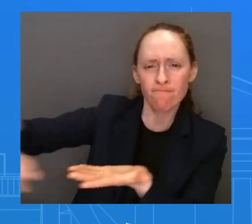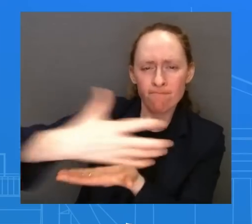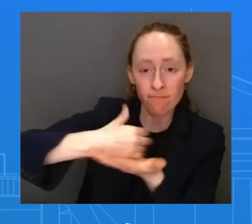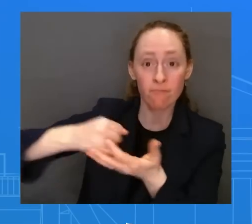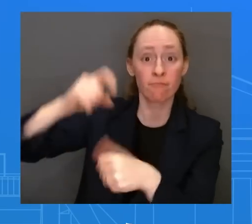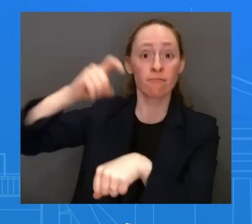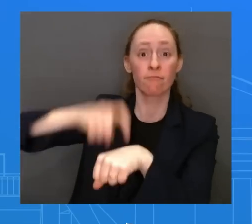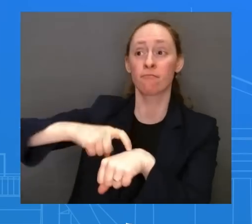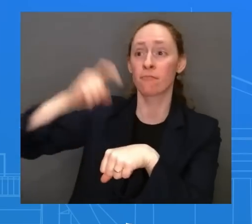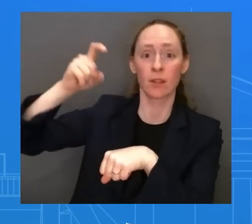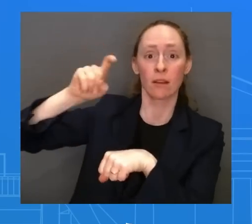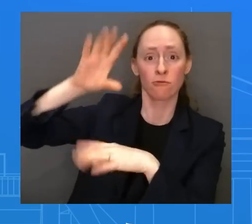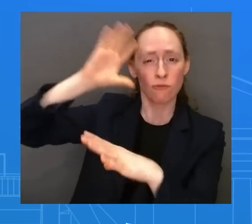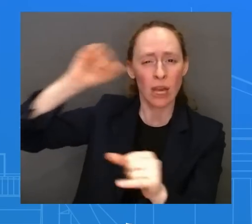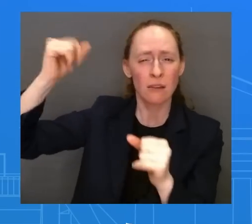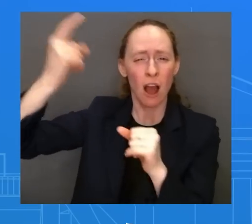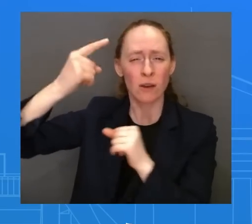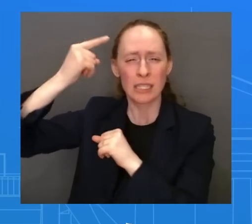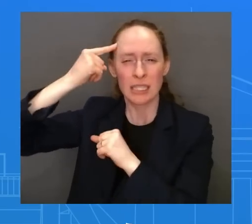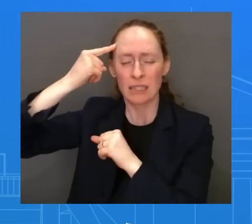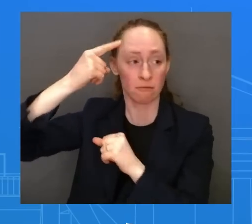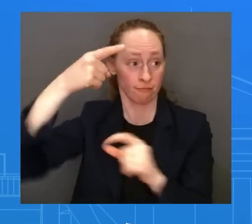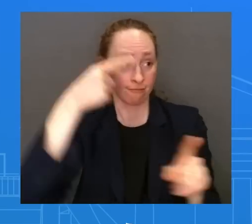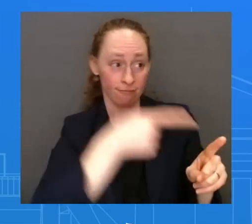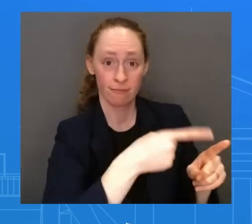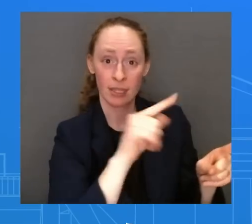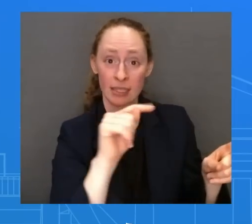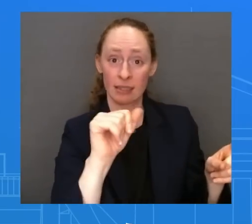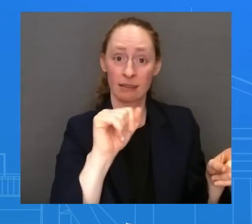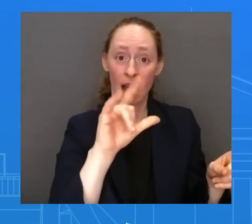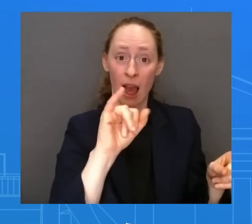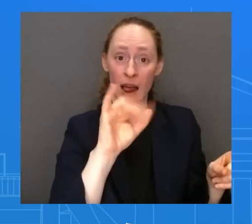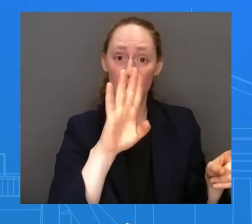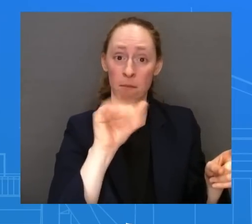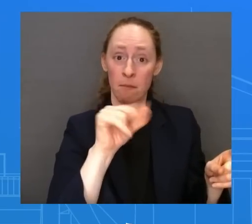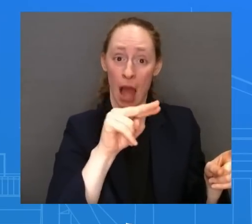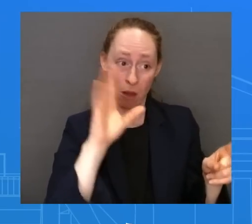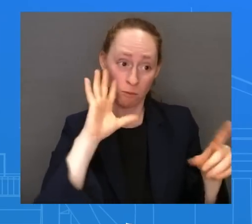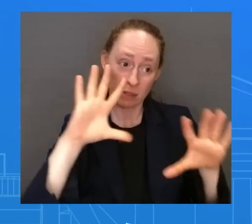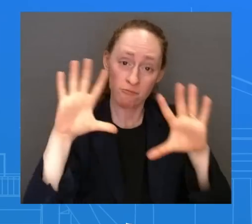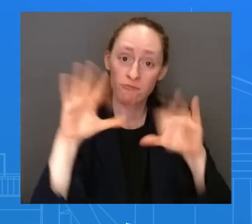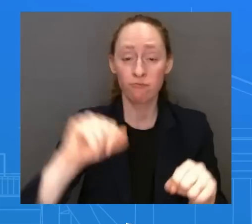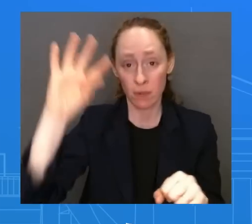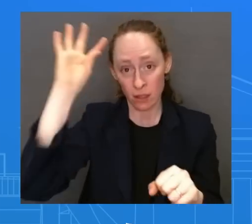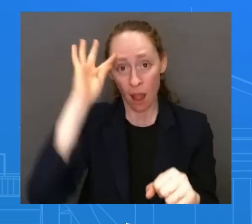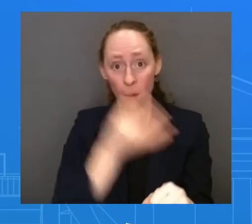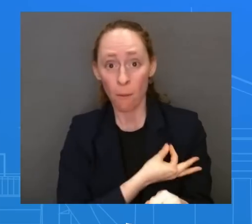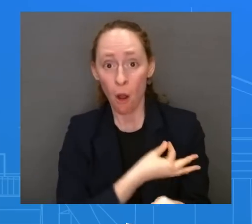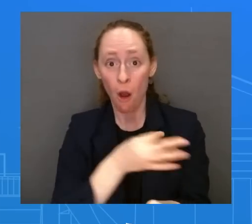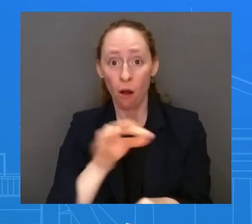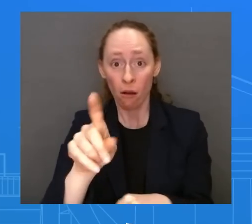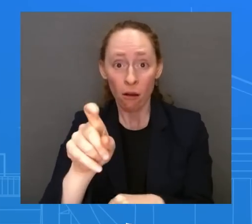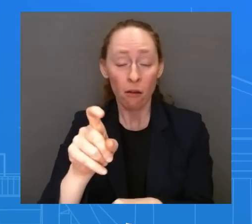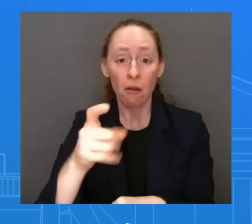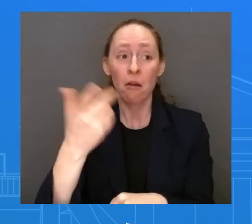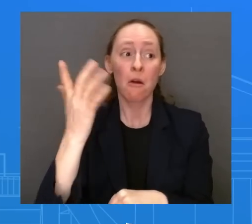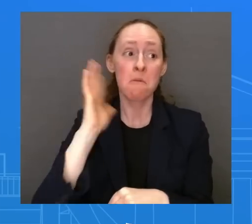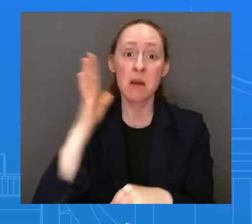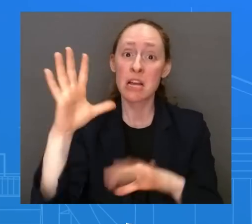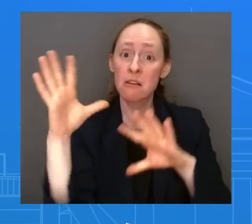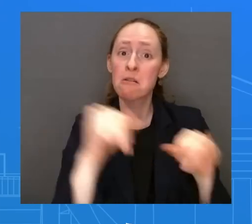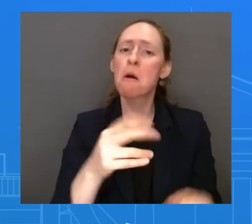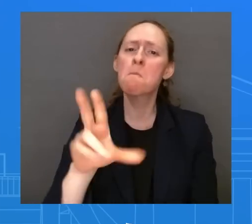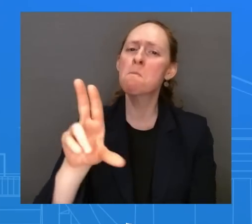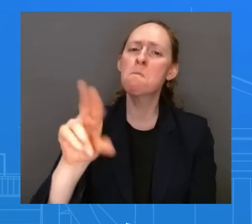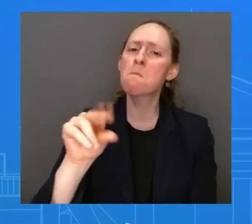only after the withdrawal of U.S forces the president repeatedly requested assessments of the trajectory of the conflict from his